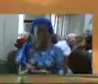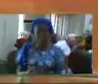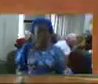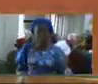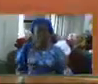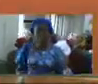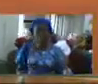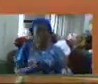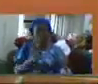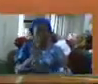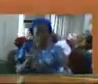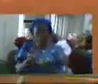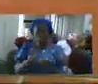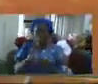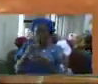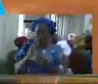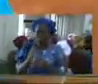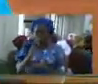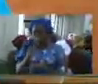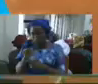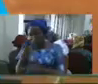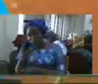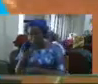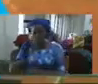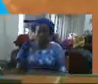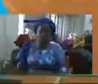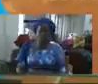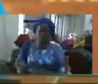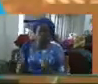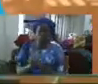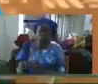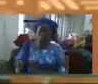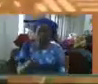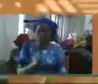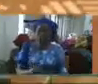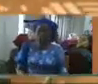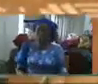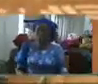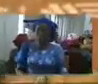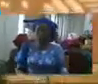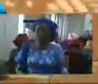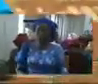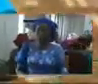I just want to share one or two things with you, my children.